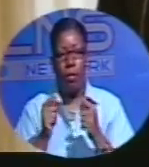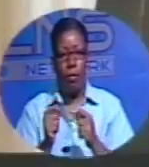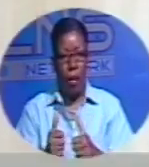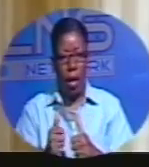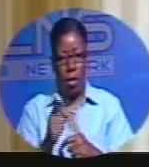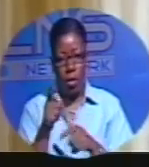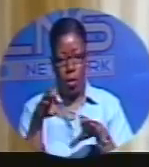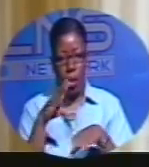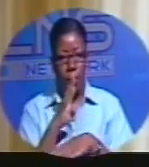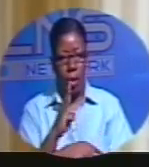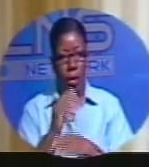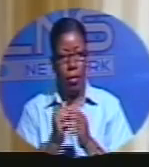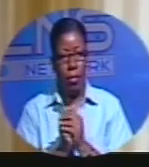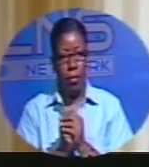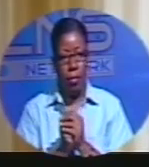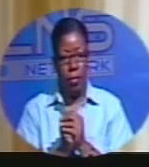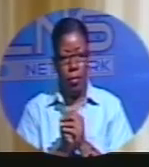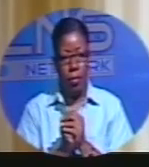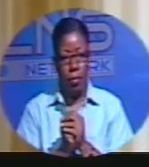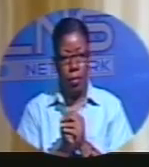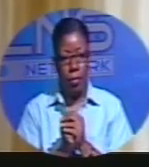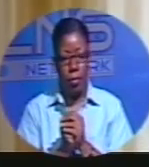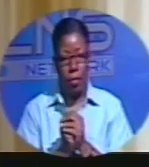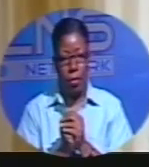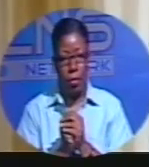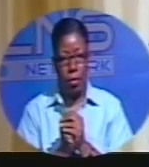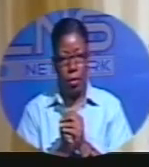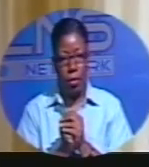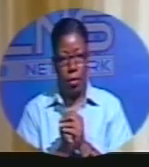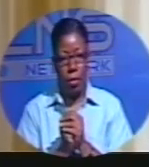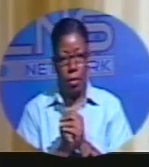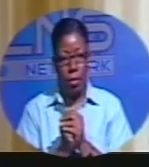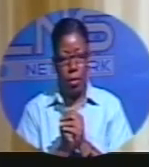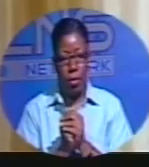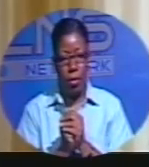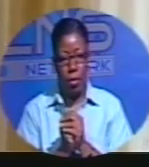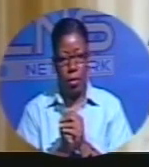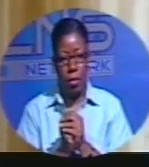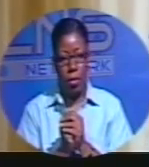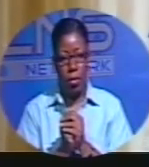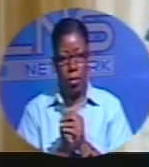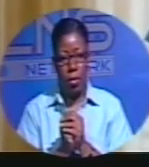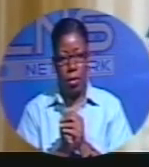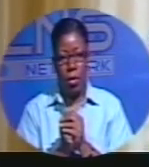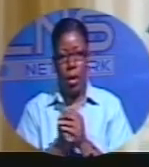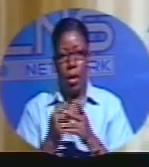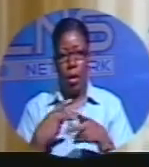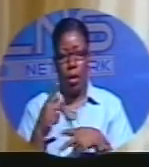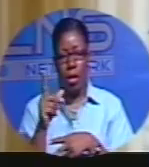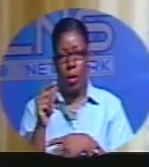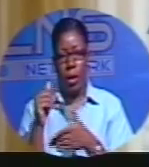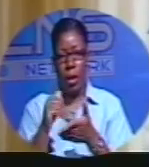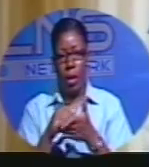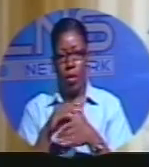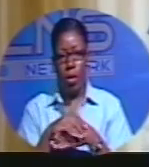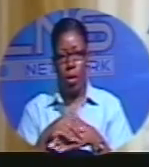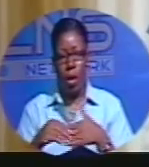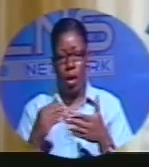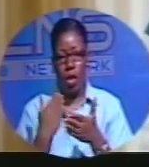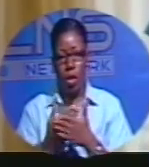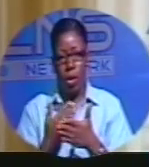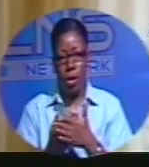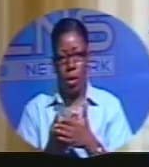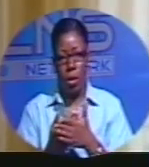of events. That $100,000, that $20,000 will have a ripple effect on our